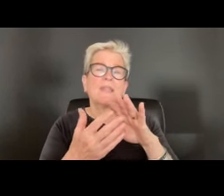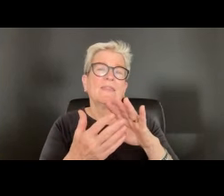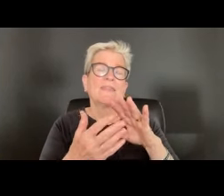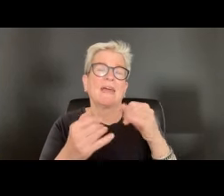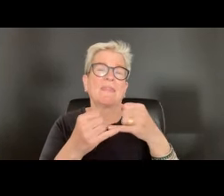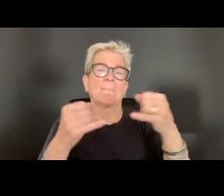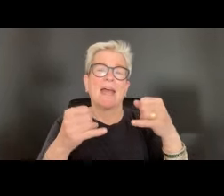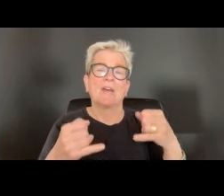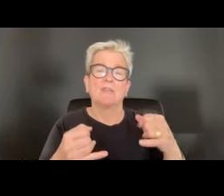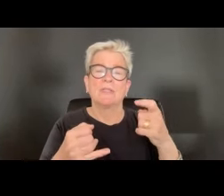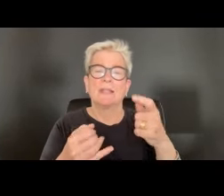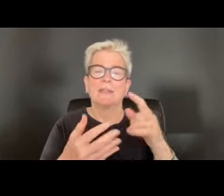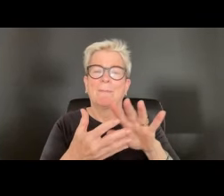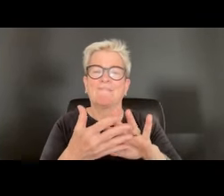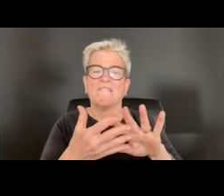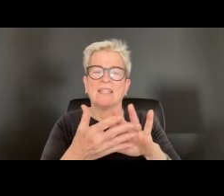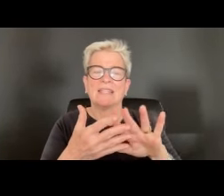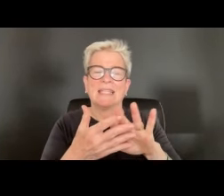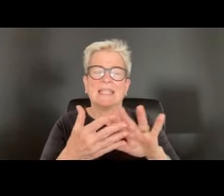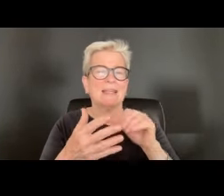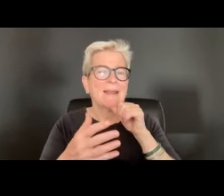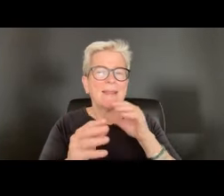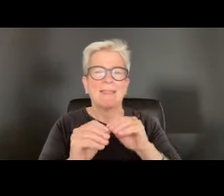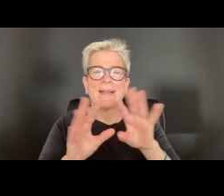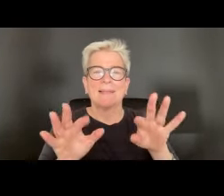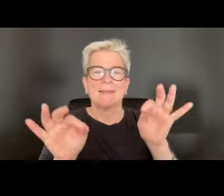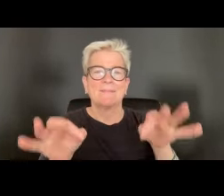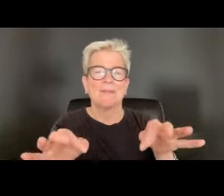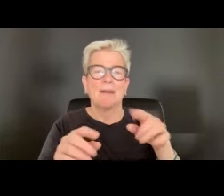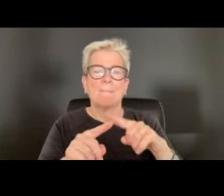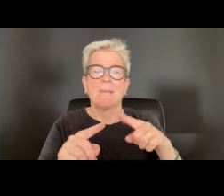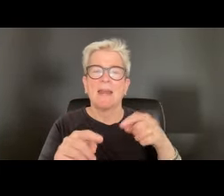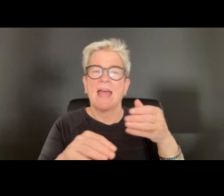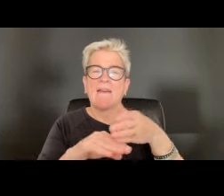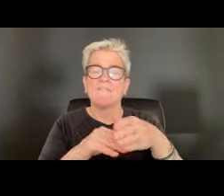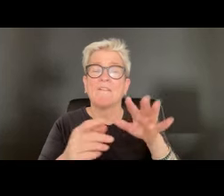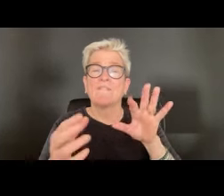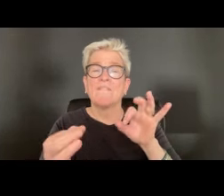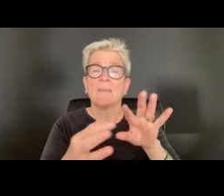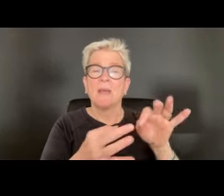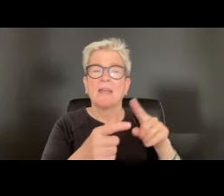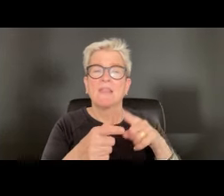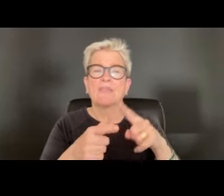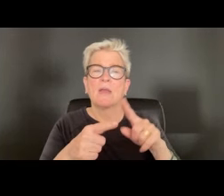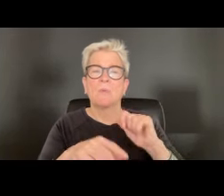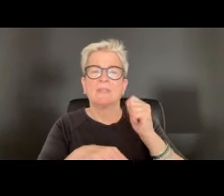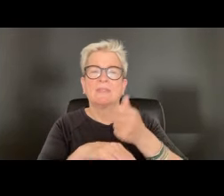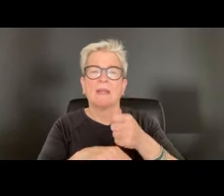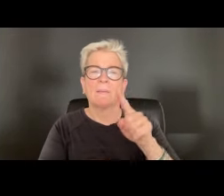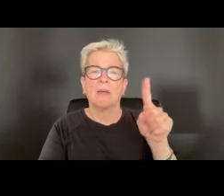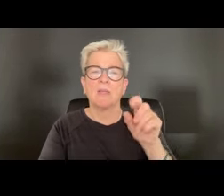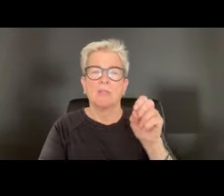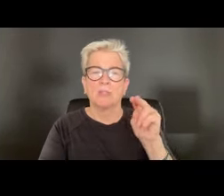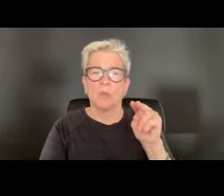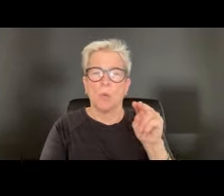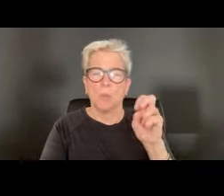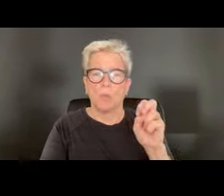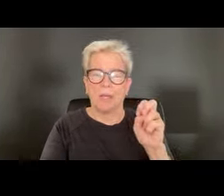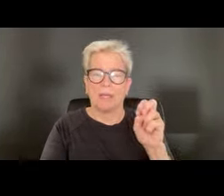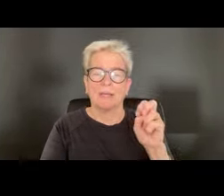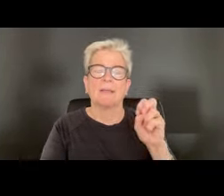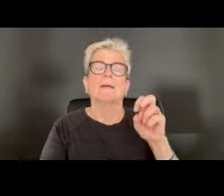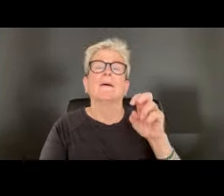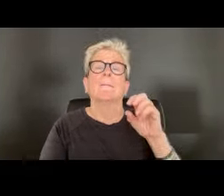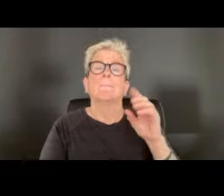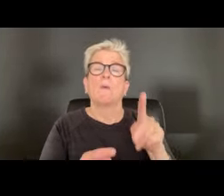do is, based on feedback, we will then go and actually create a specific zoning proposal and concrete boundaries for each of those urban